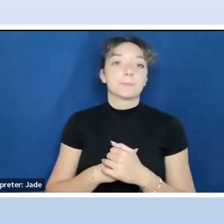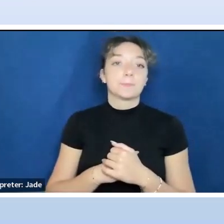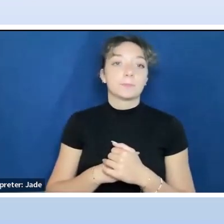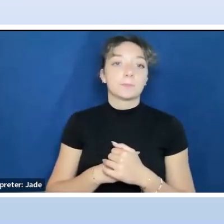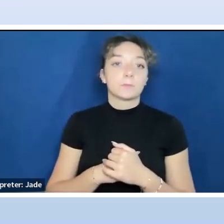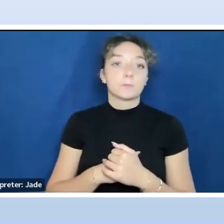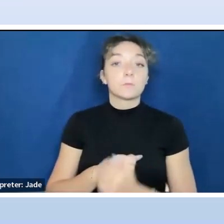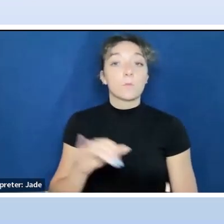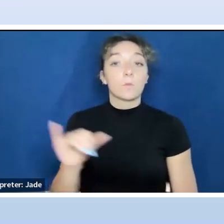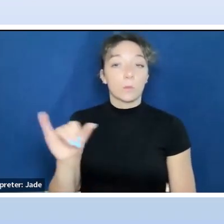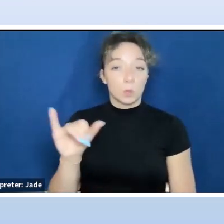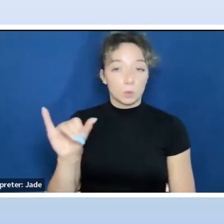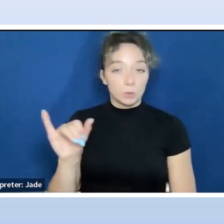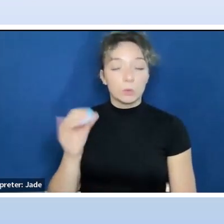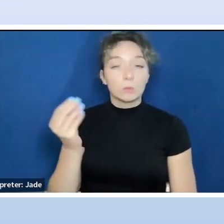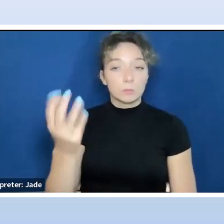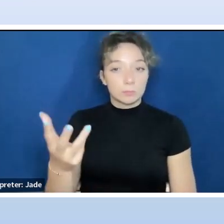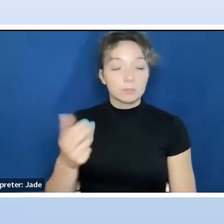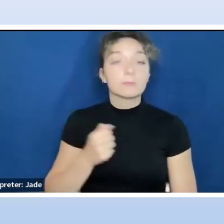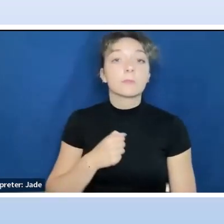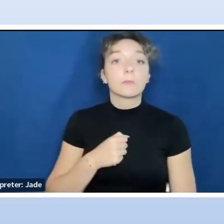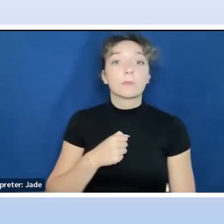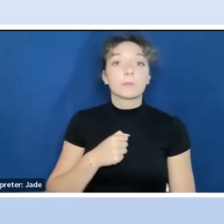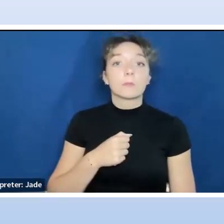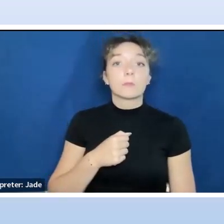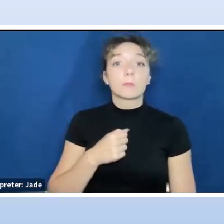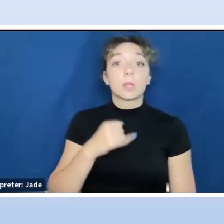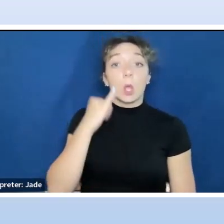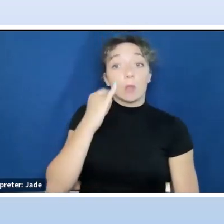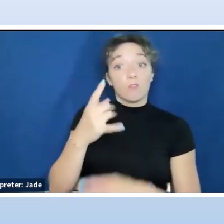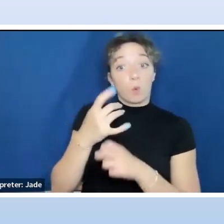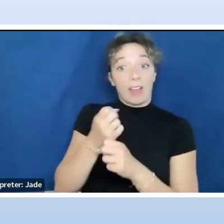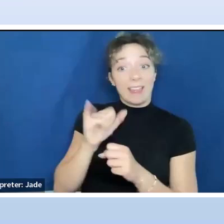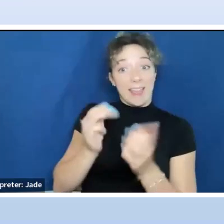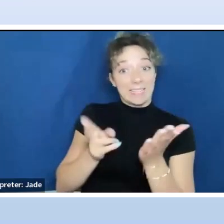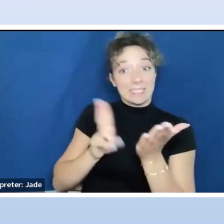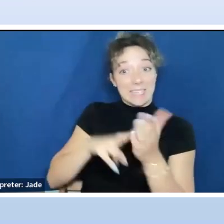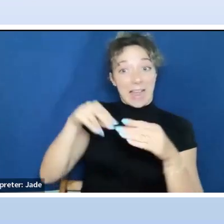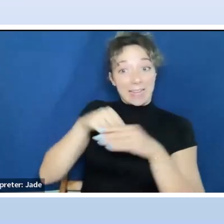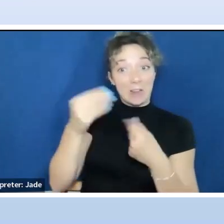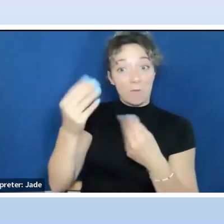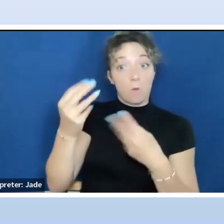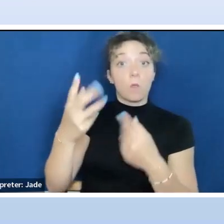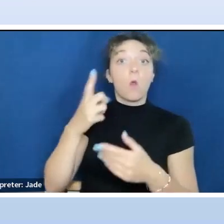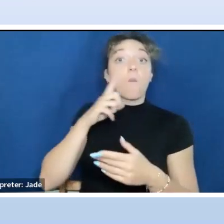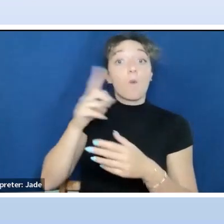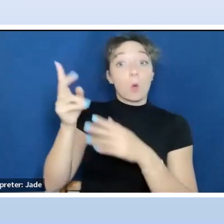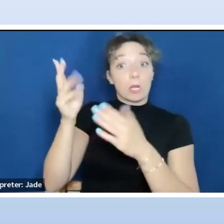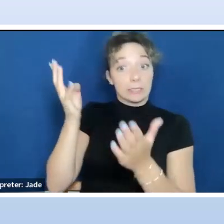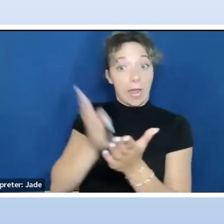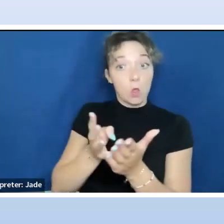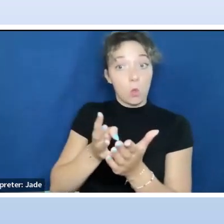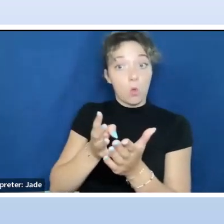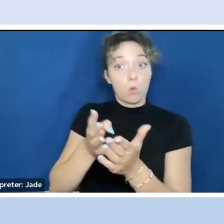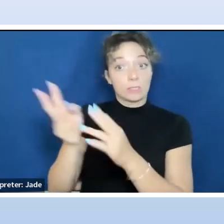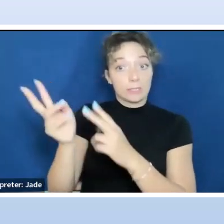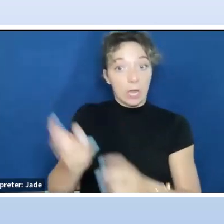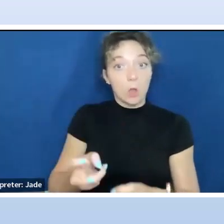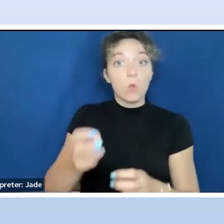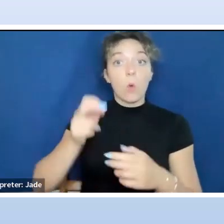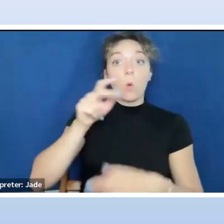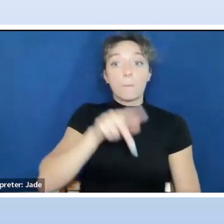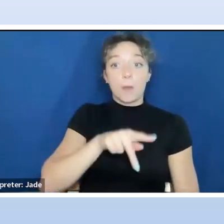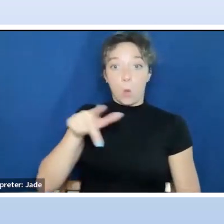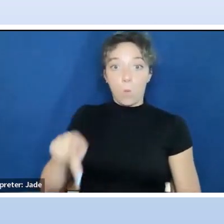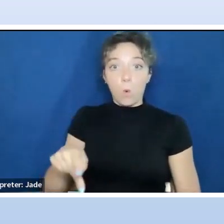Please note if you get the login to download the PowerPoint, you just simply close that box